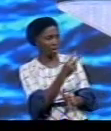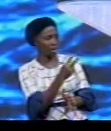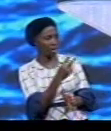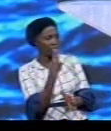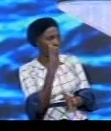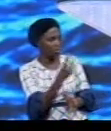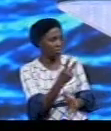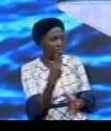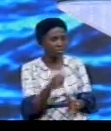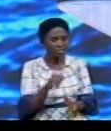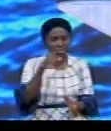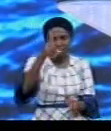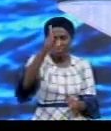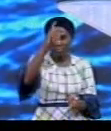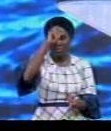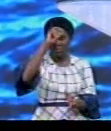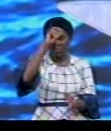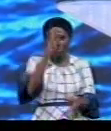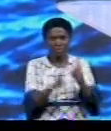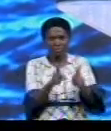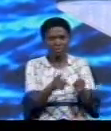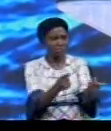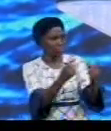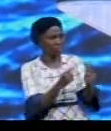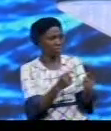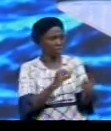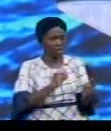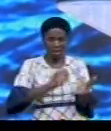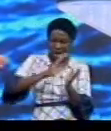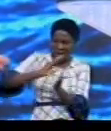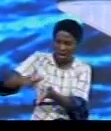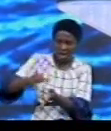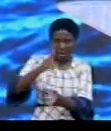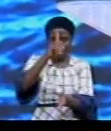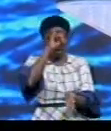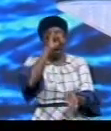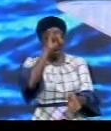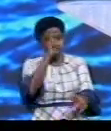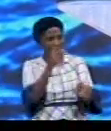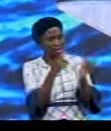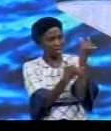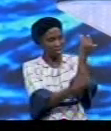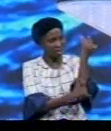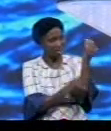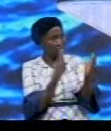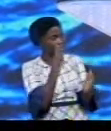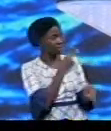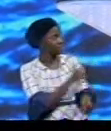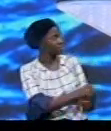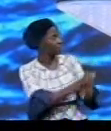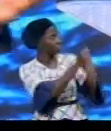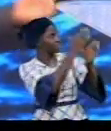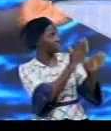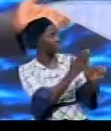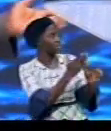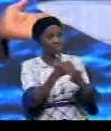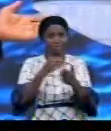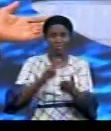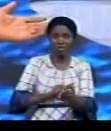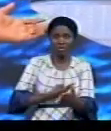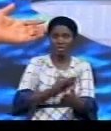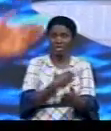just left Egypt. Look at the Red Sea before us. Look at the mountains all around us. And look at